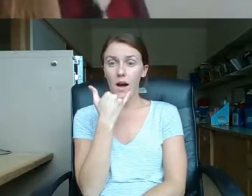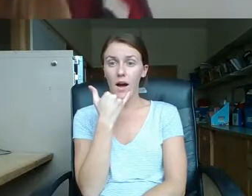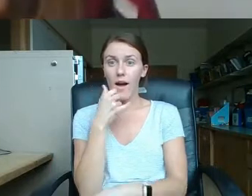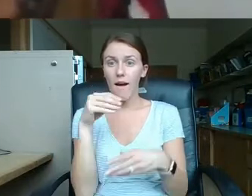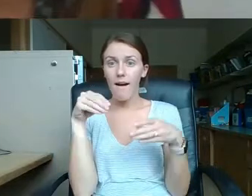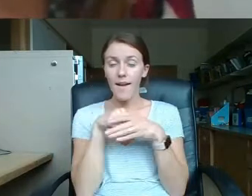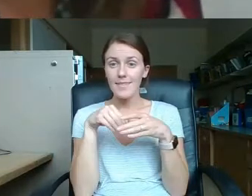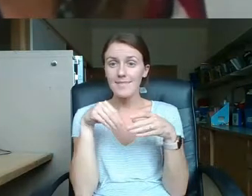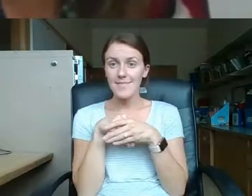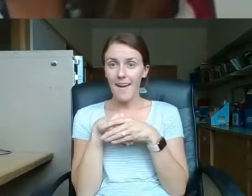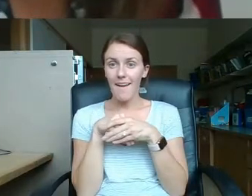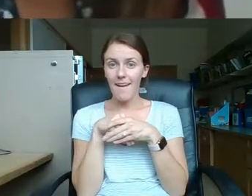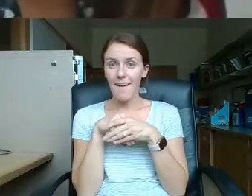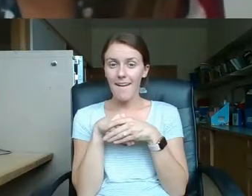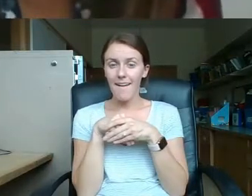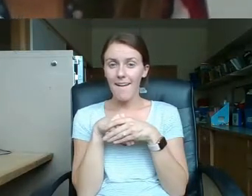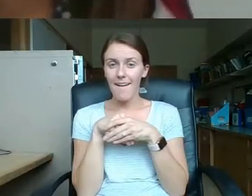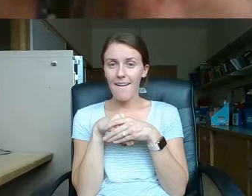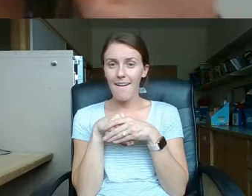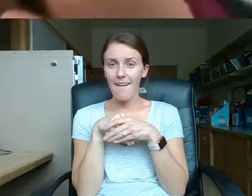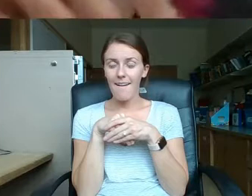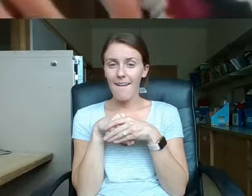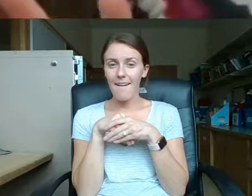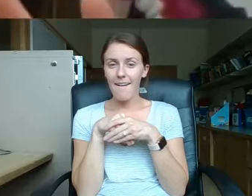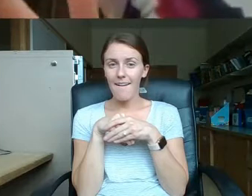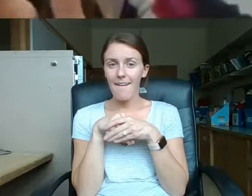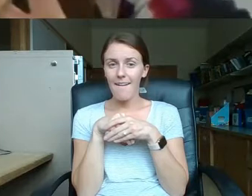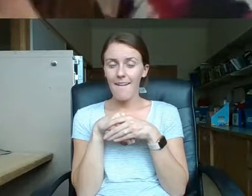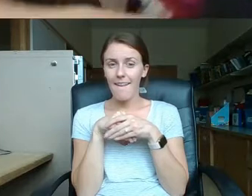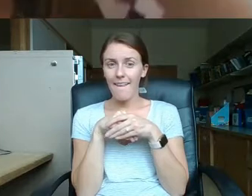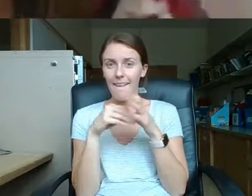And inside the dryer, but the artist was shutting